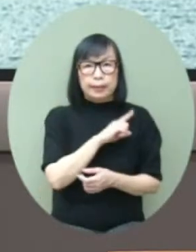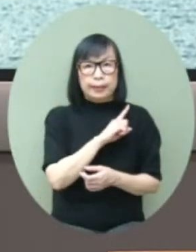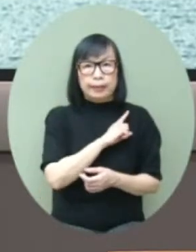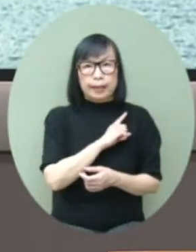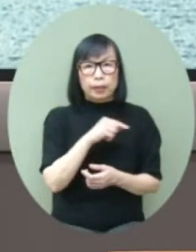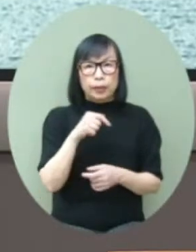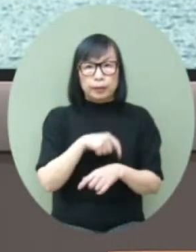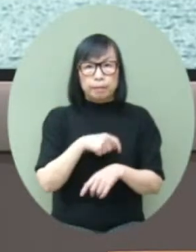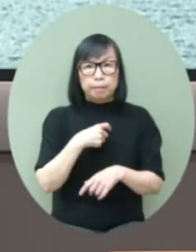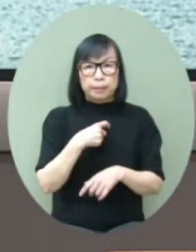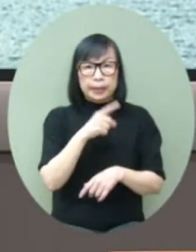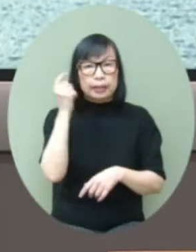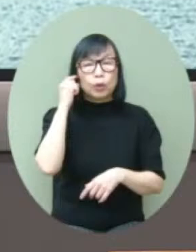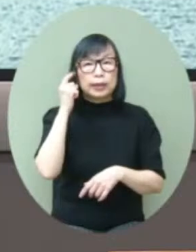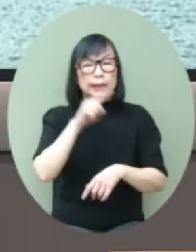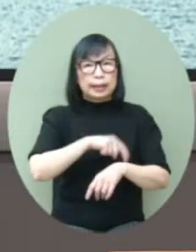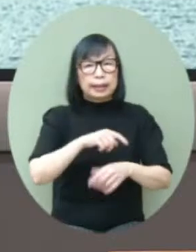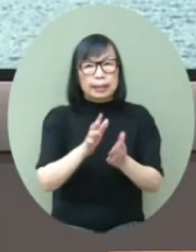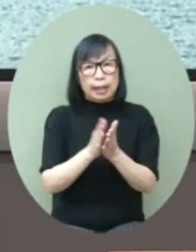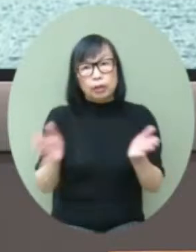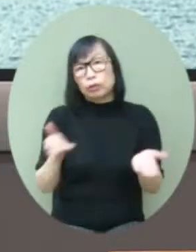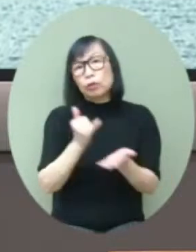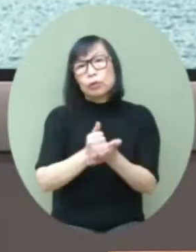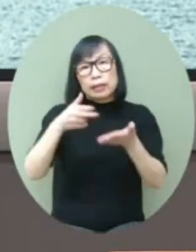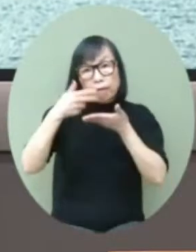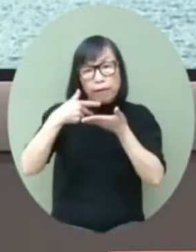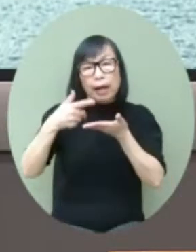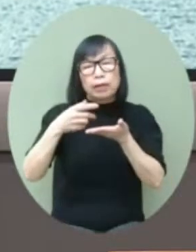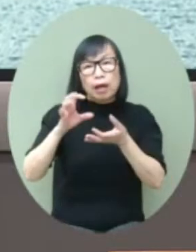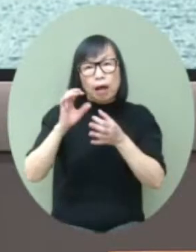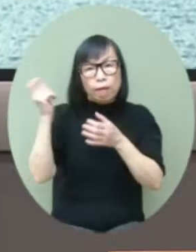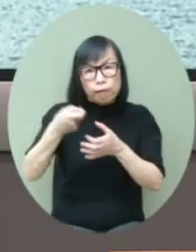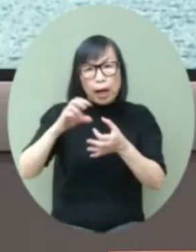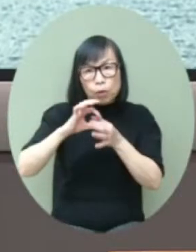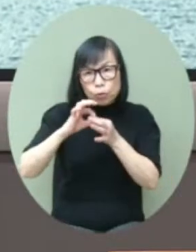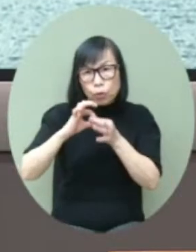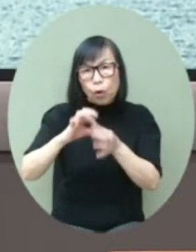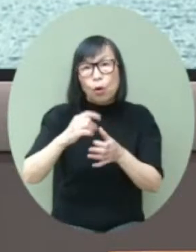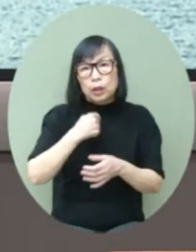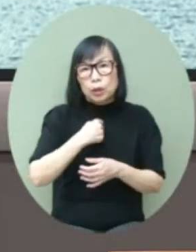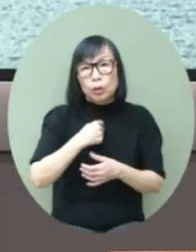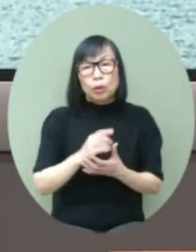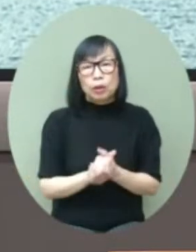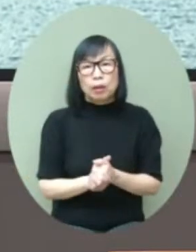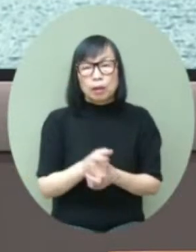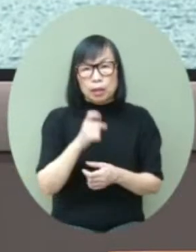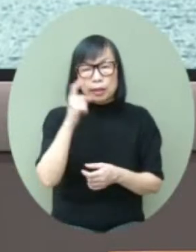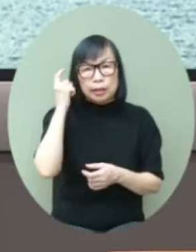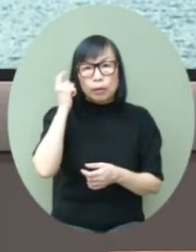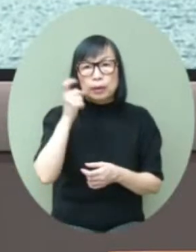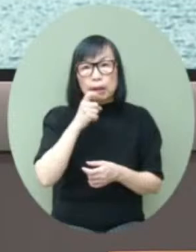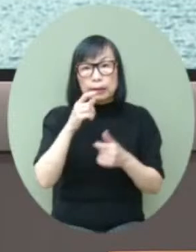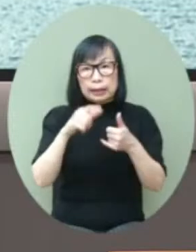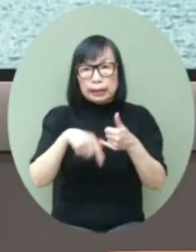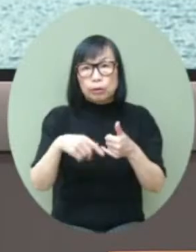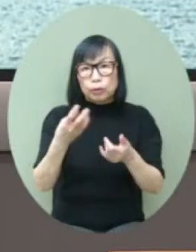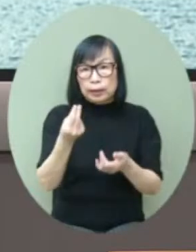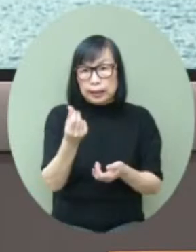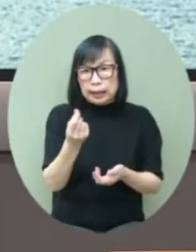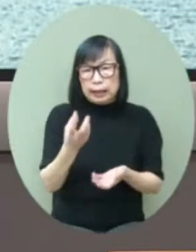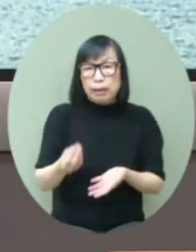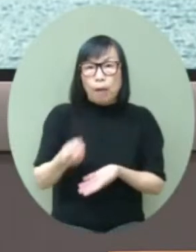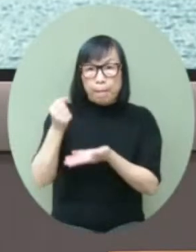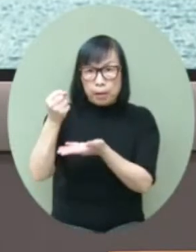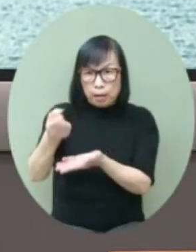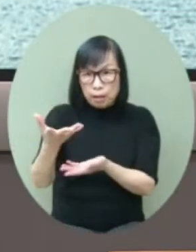Now, if you were at the premises or having a meal there during that time period, please contact us as soon as possible.